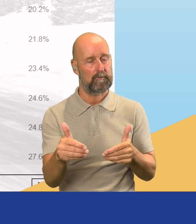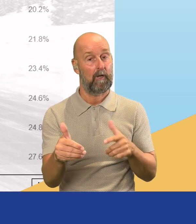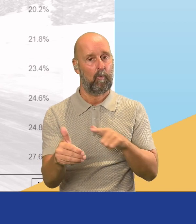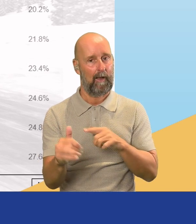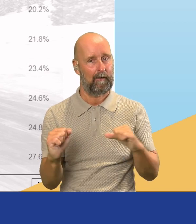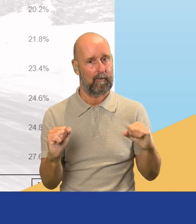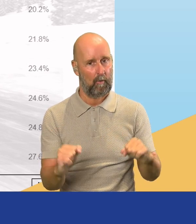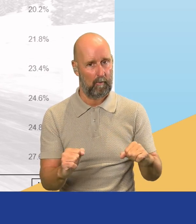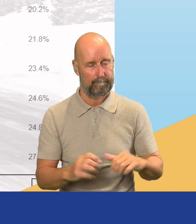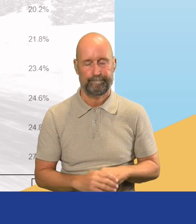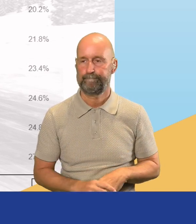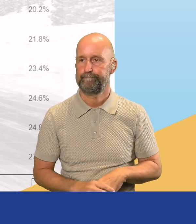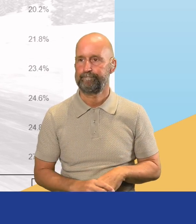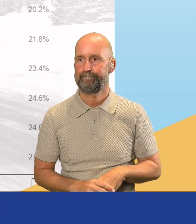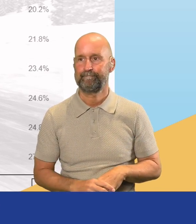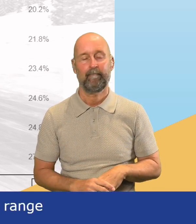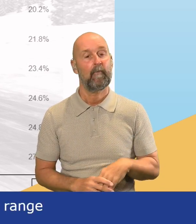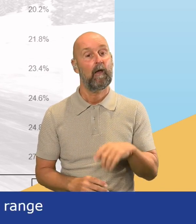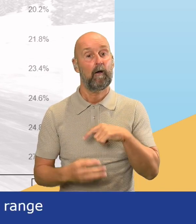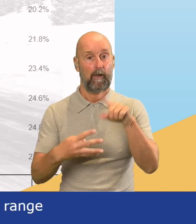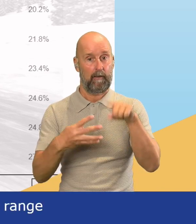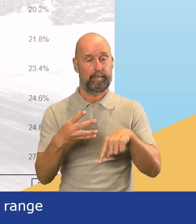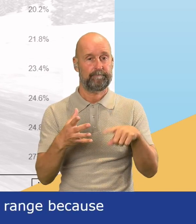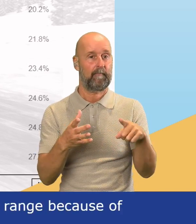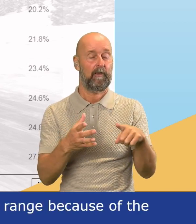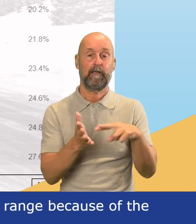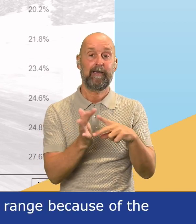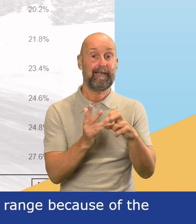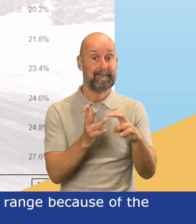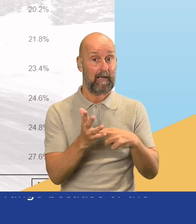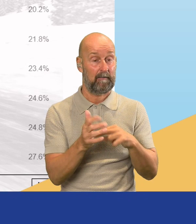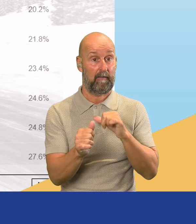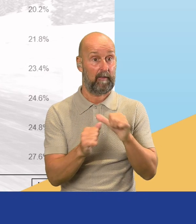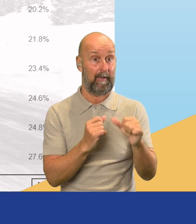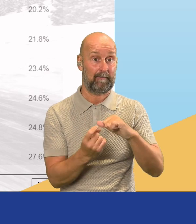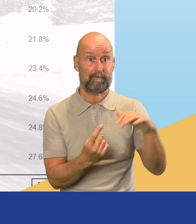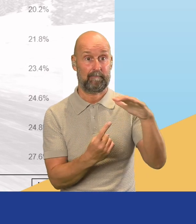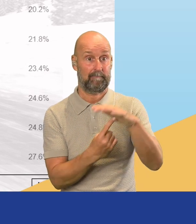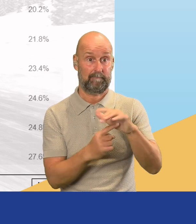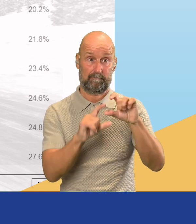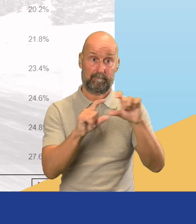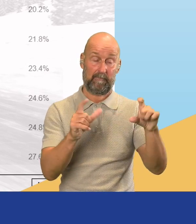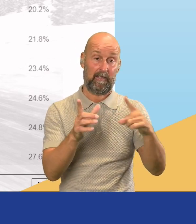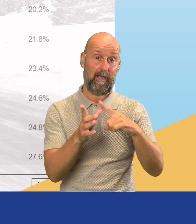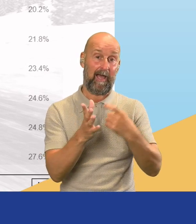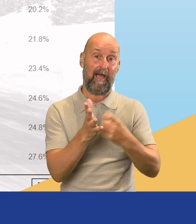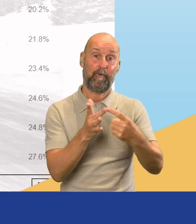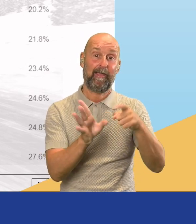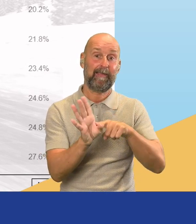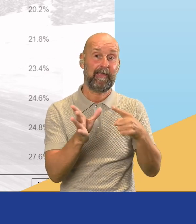conditions? And they gave this benchmark. So Nissan Ariya performed the best. That's their words, not mine. And Ariya